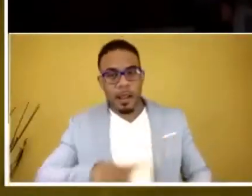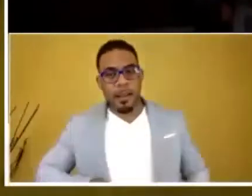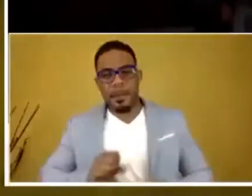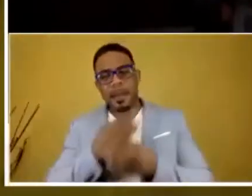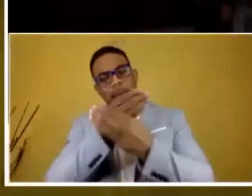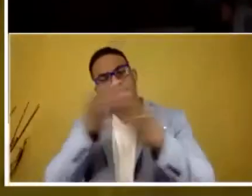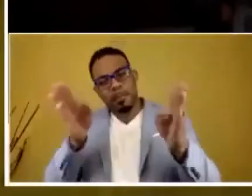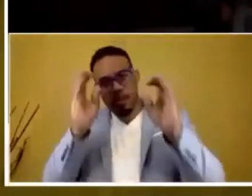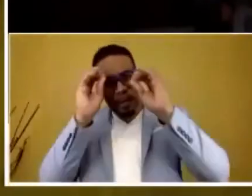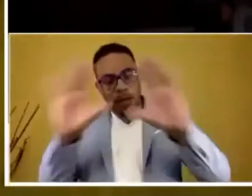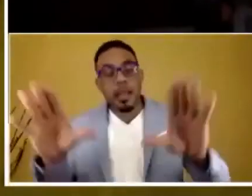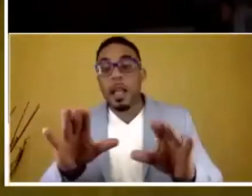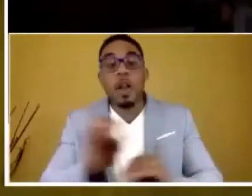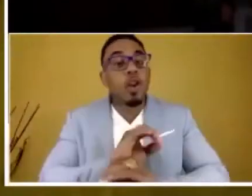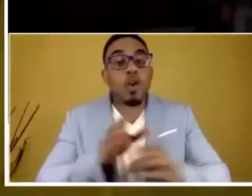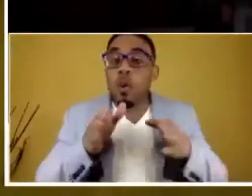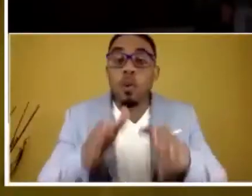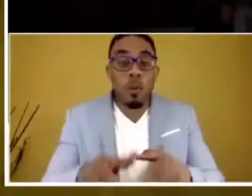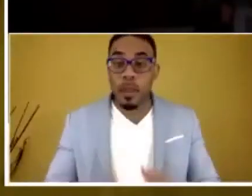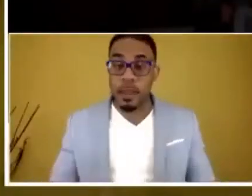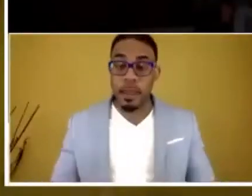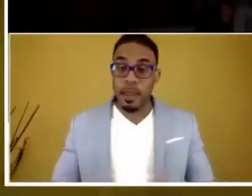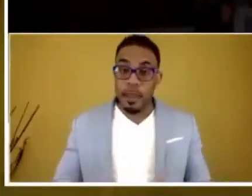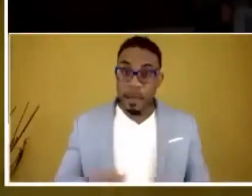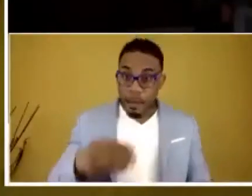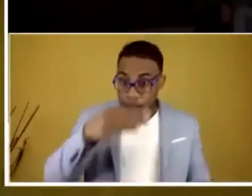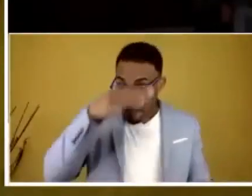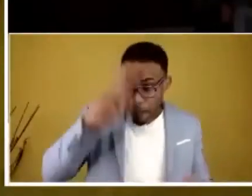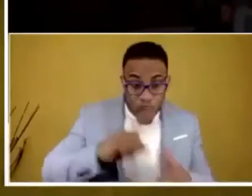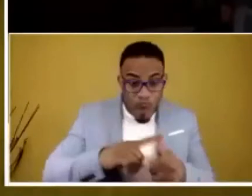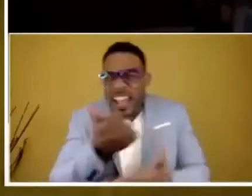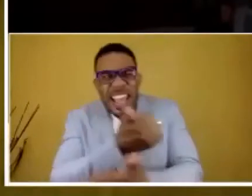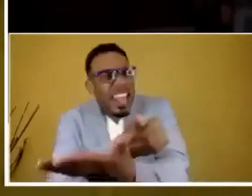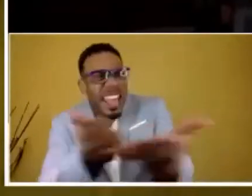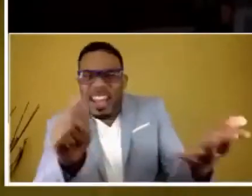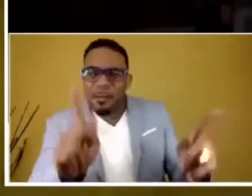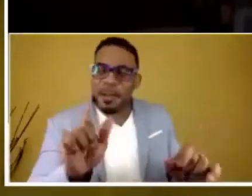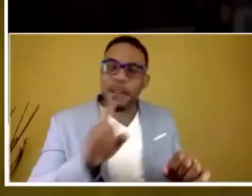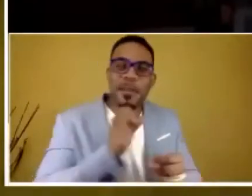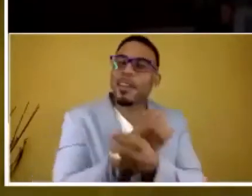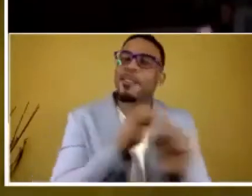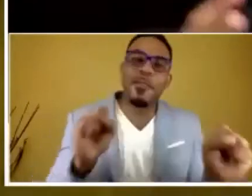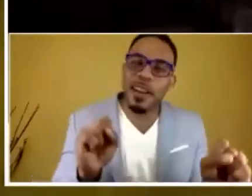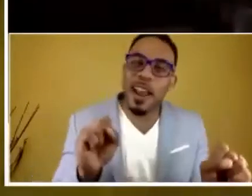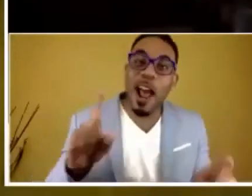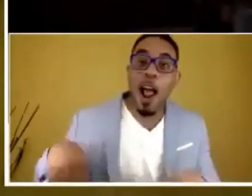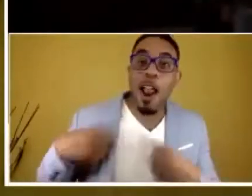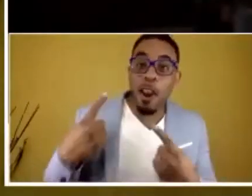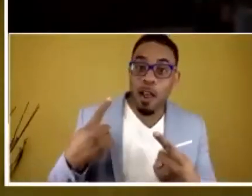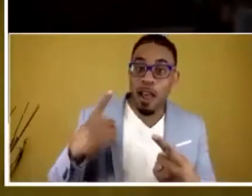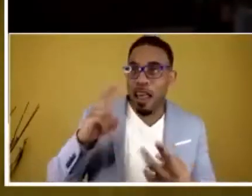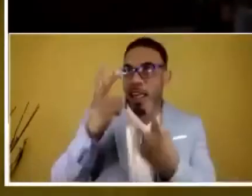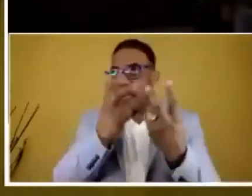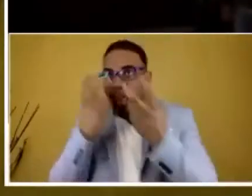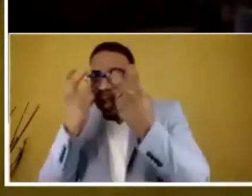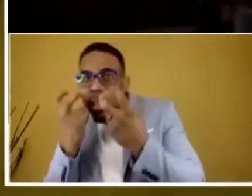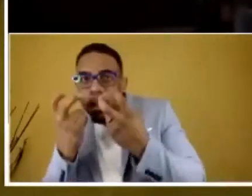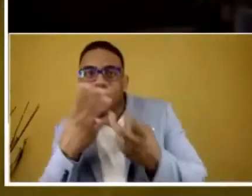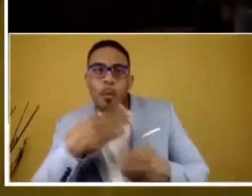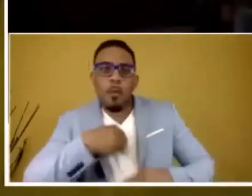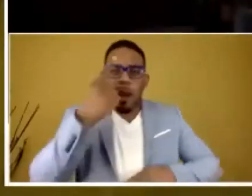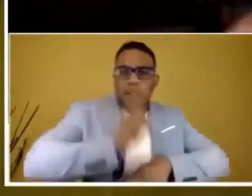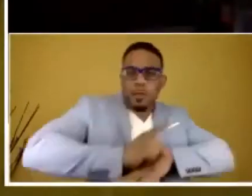There is no way that Black people or any people can be free as long as capitalism, white supremacy,